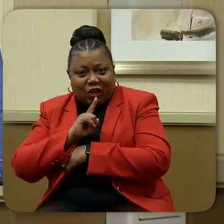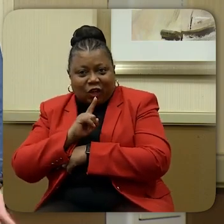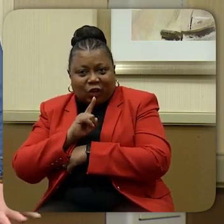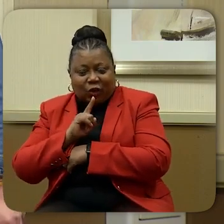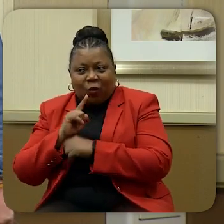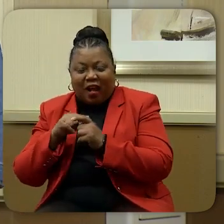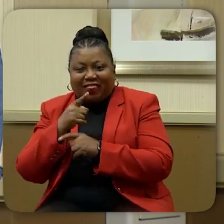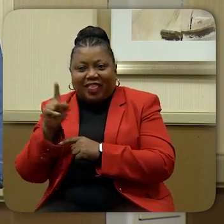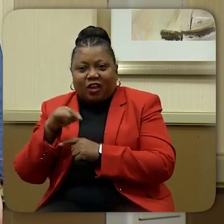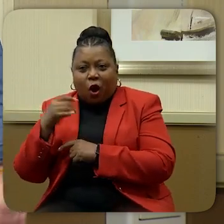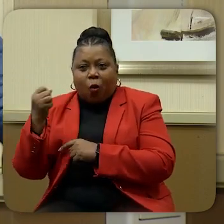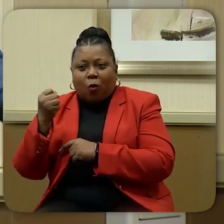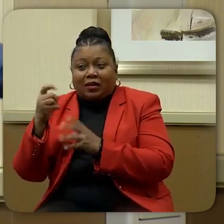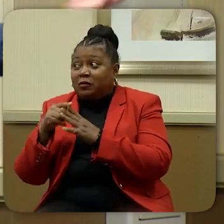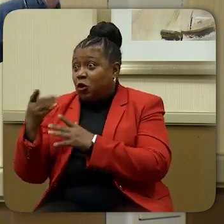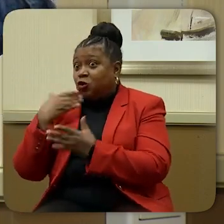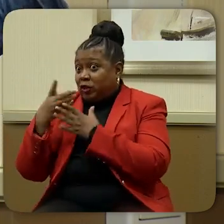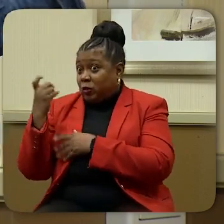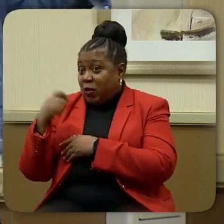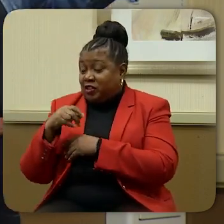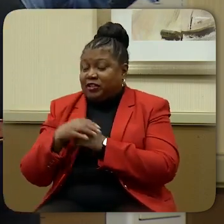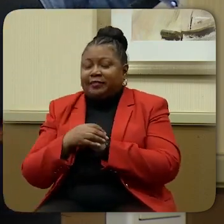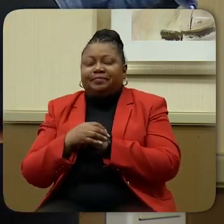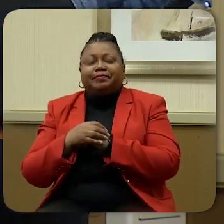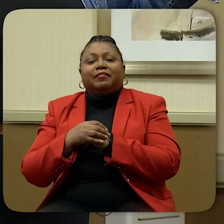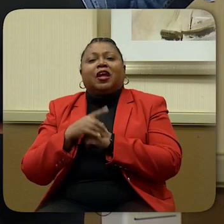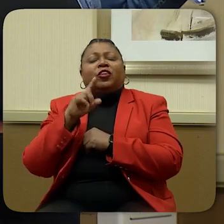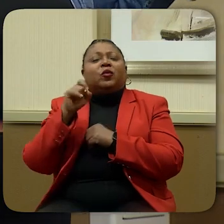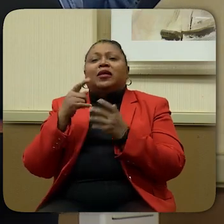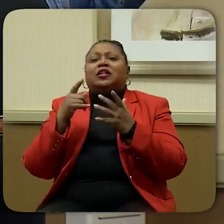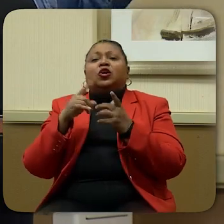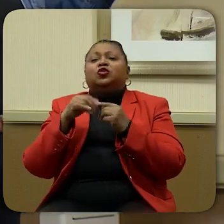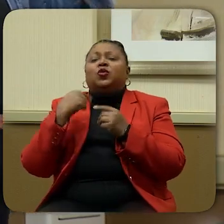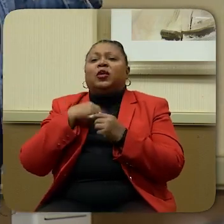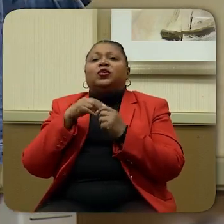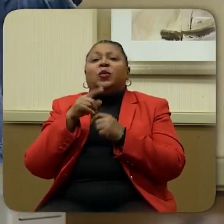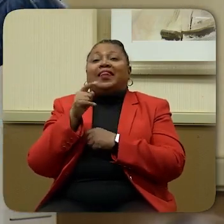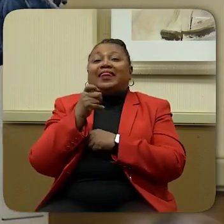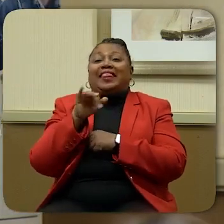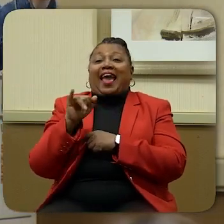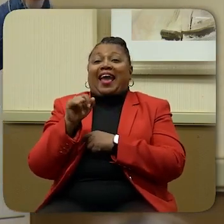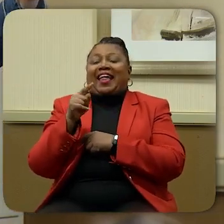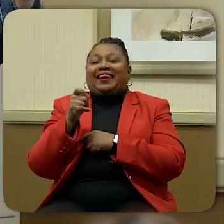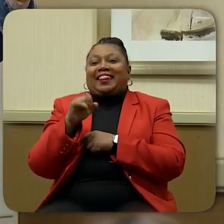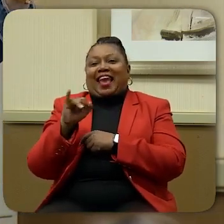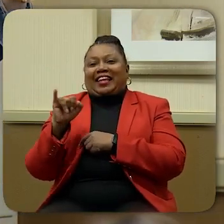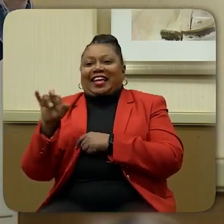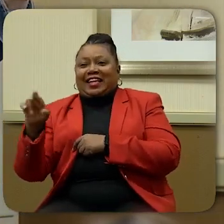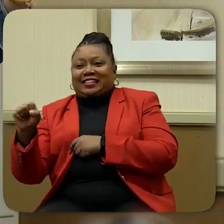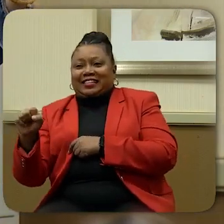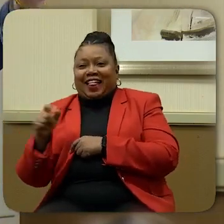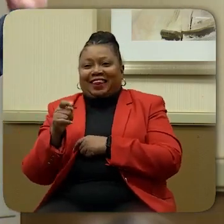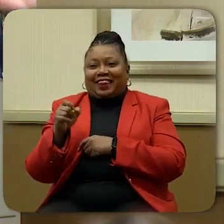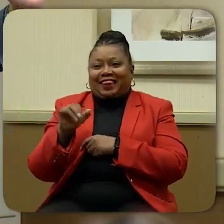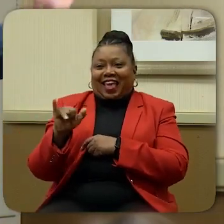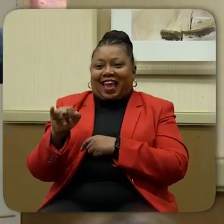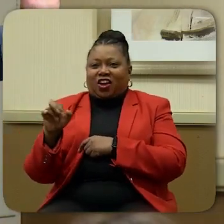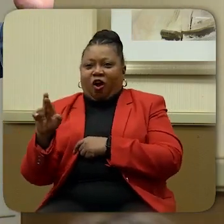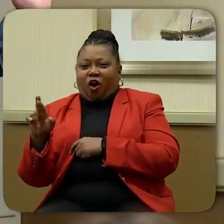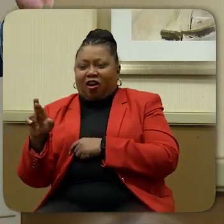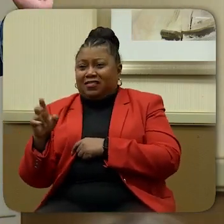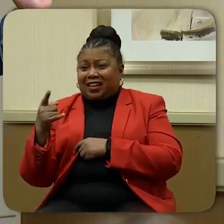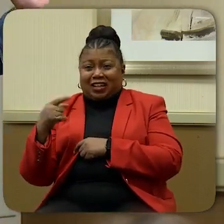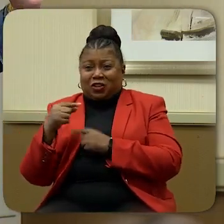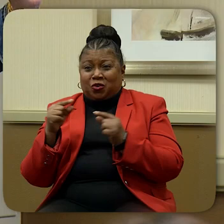are holding the book? That's a good question. So the question was like, do we use they is or they are? So is